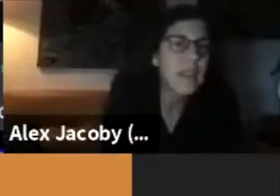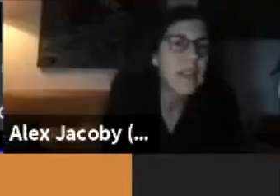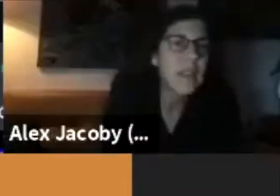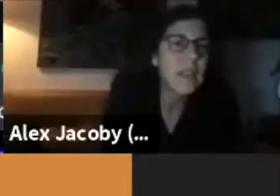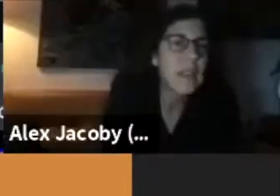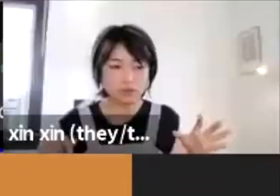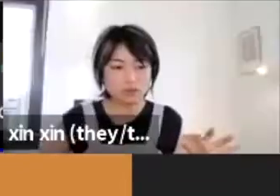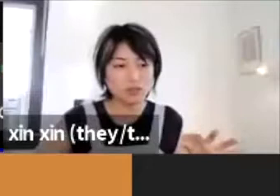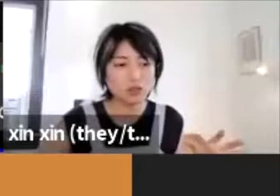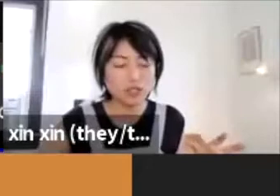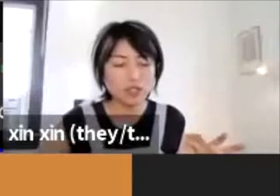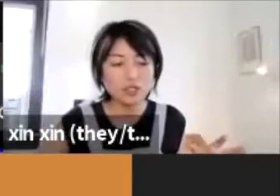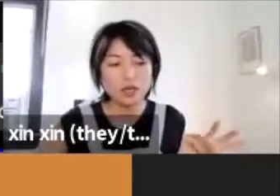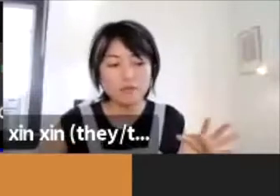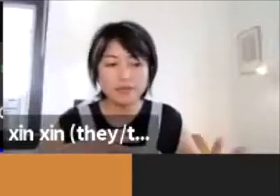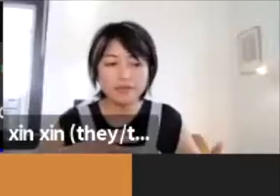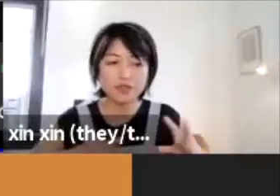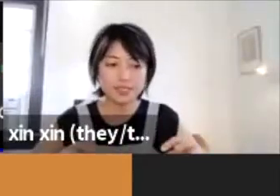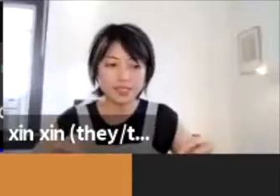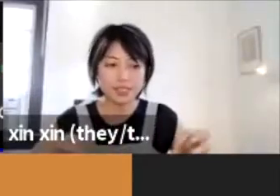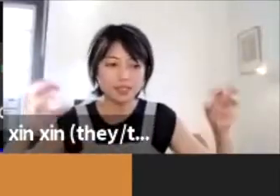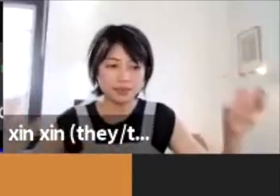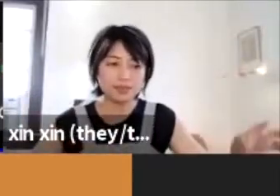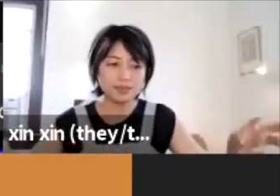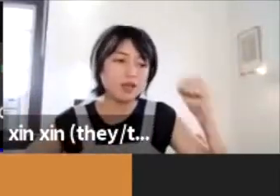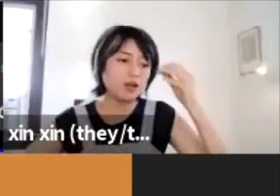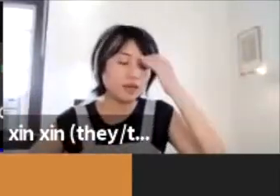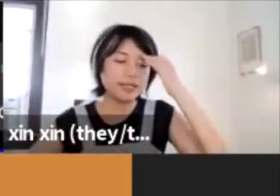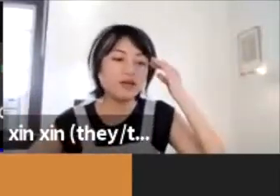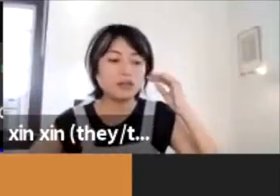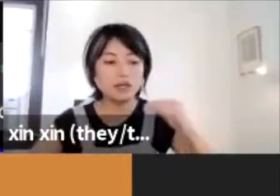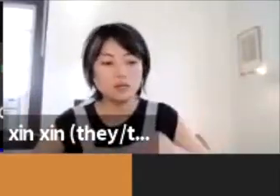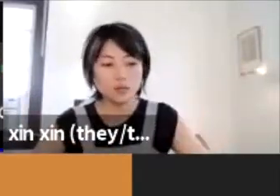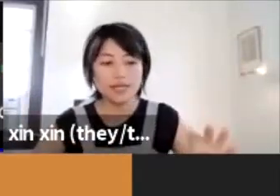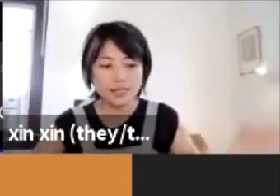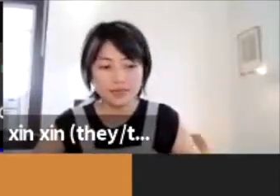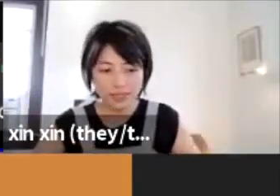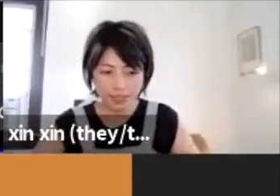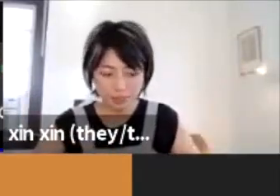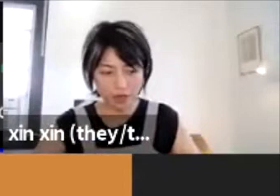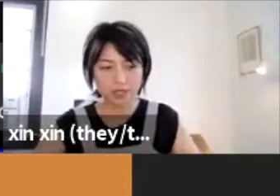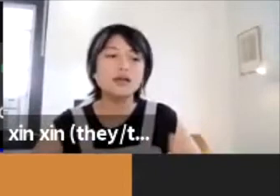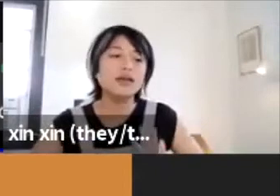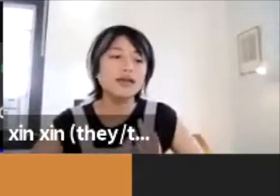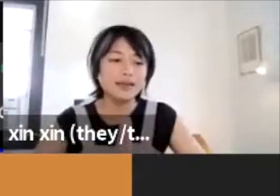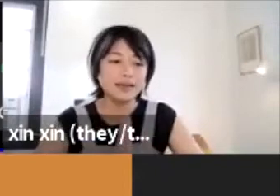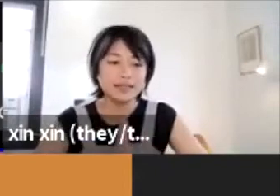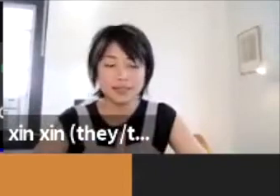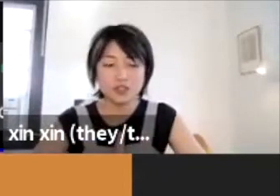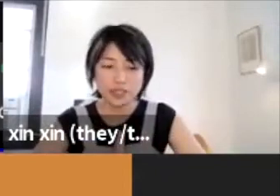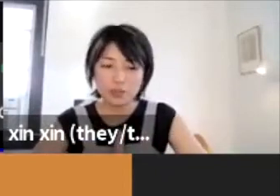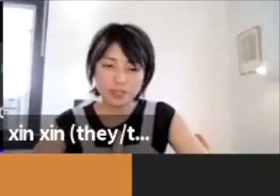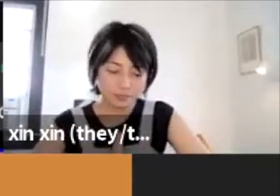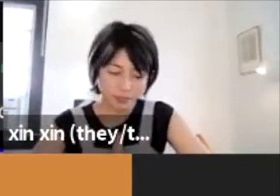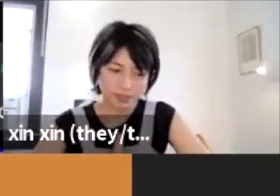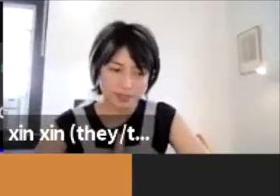Okay, so here, if you are seeing this right now, we're inside of sitting at the park. And